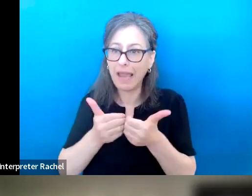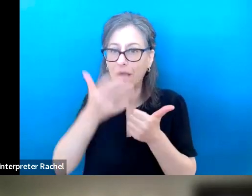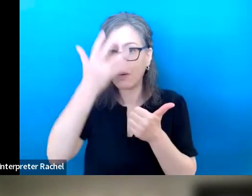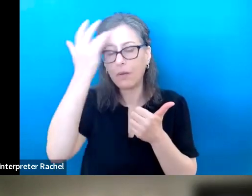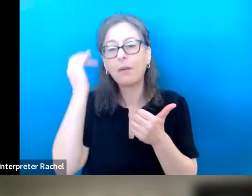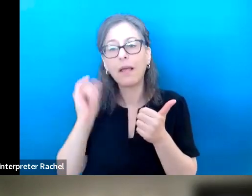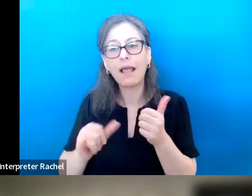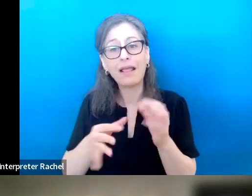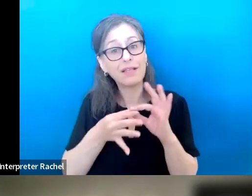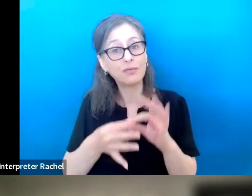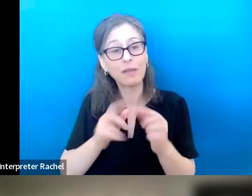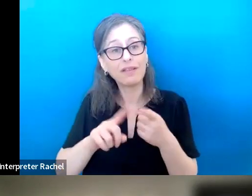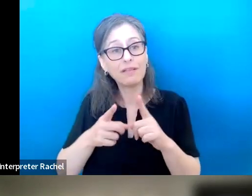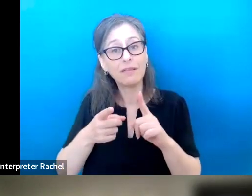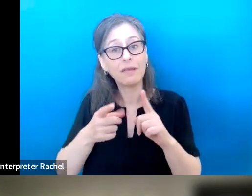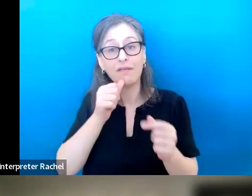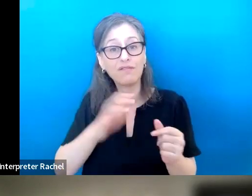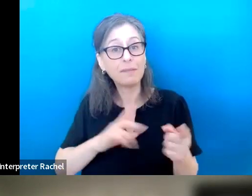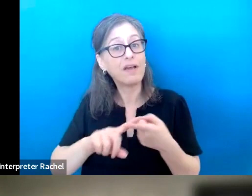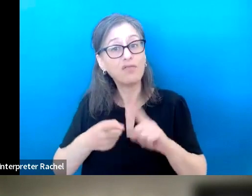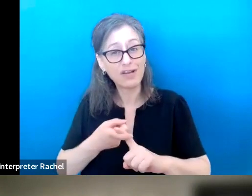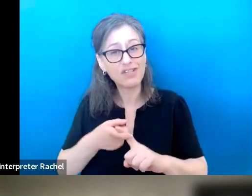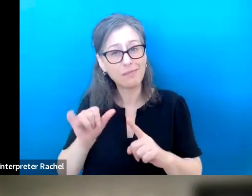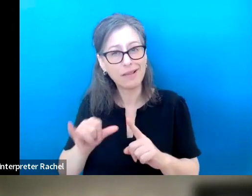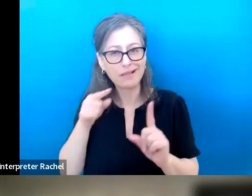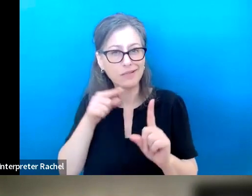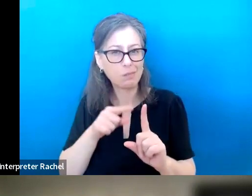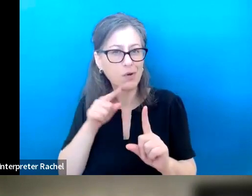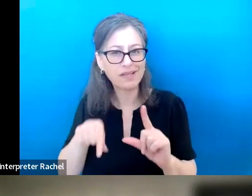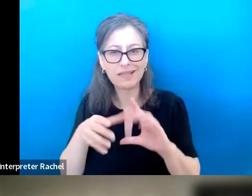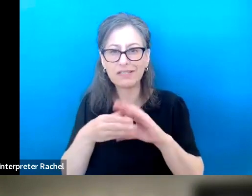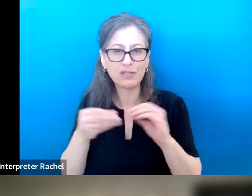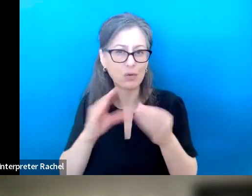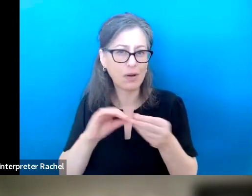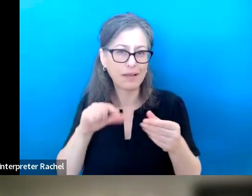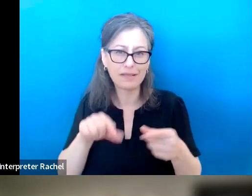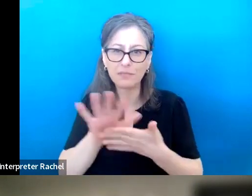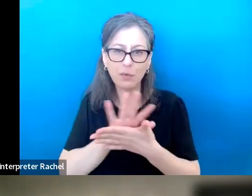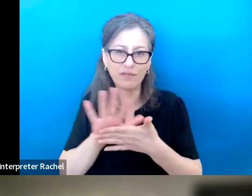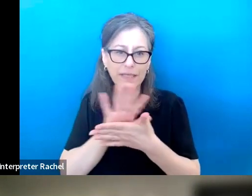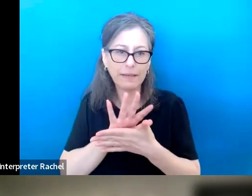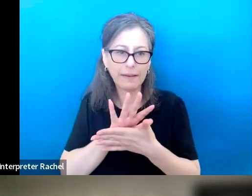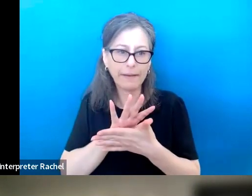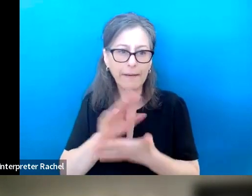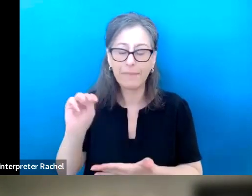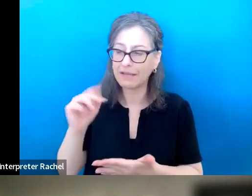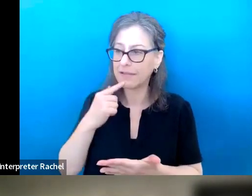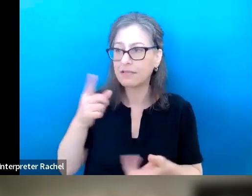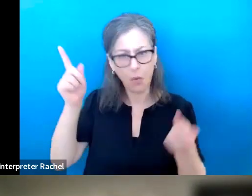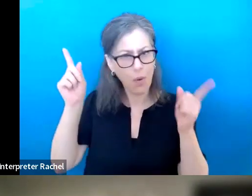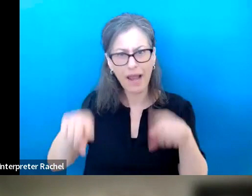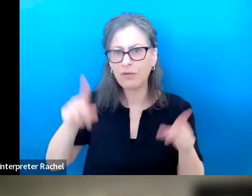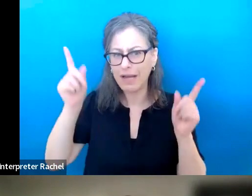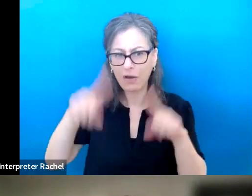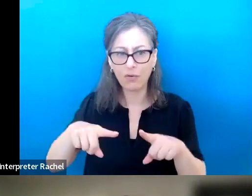to female friendship, which is, I think, in many ways, what's really at the center of this movie. Couldn't agree more. So I know